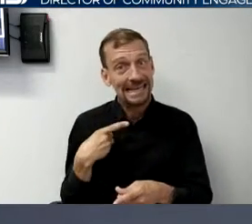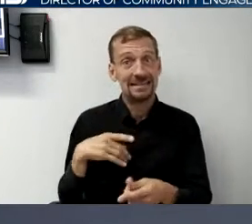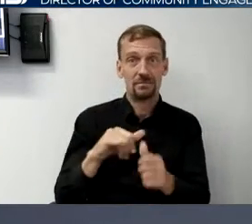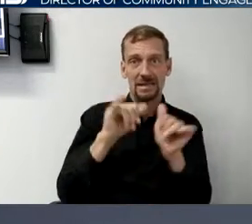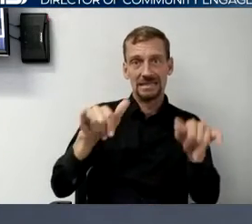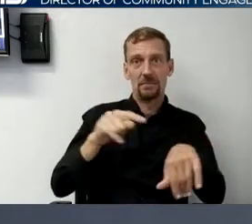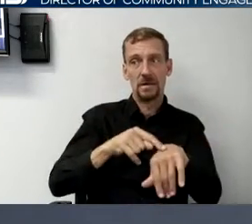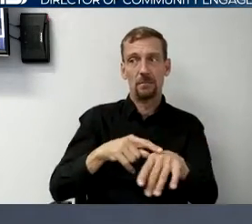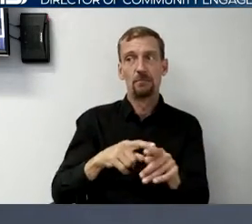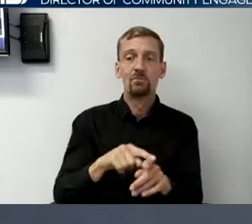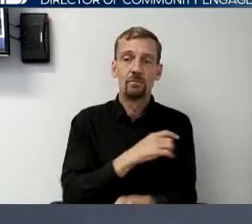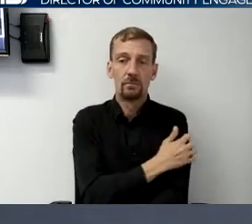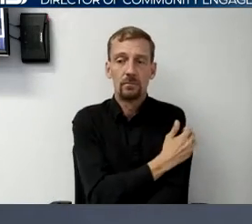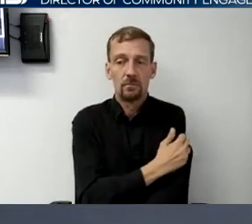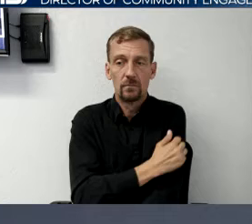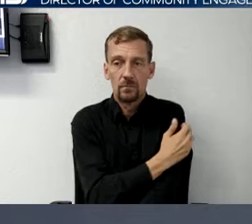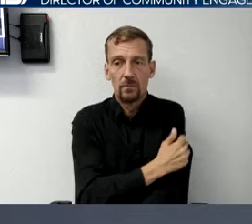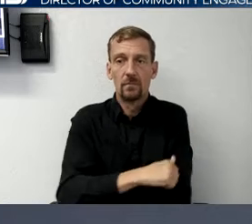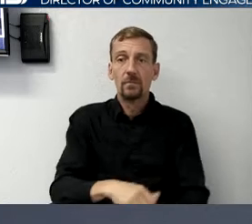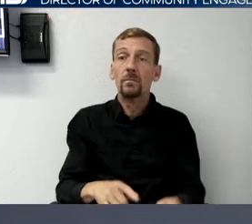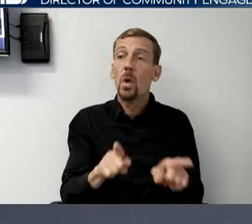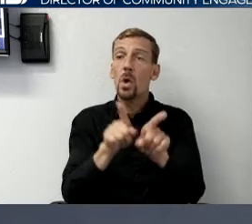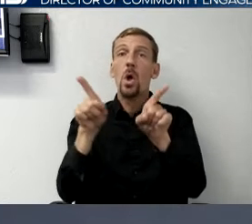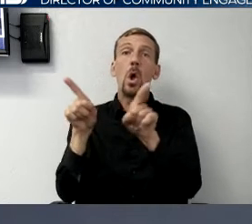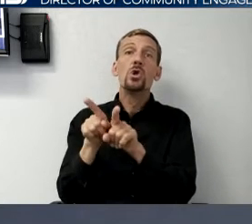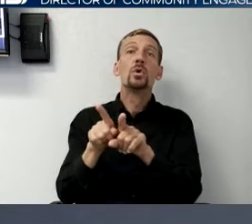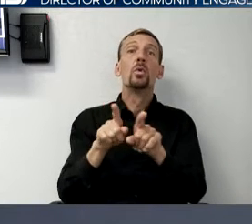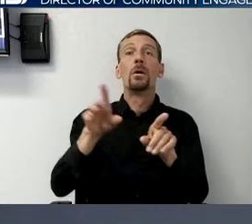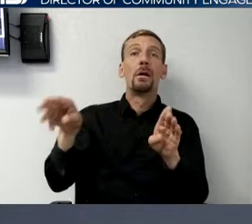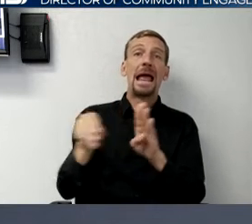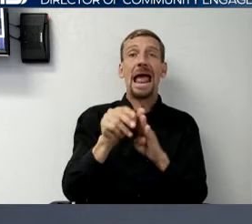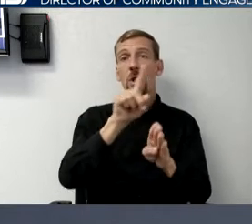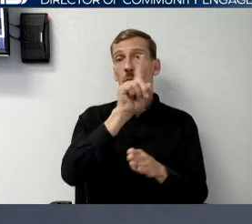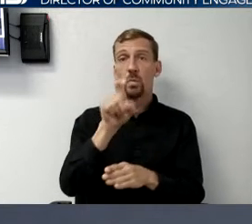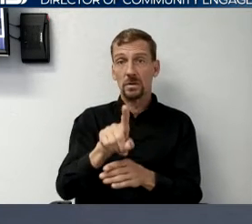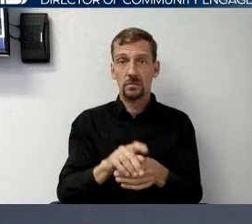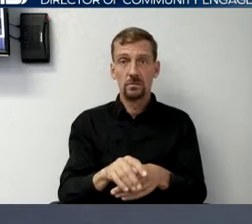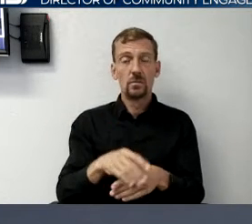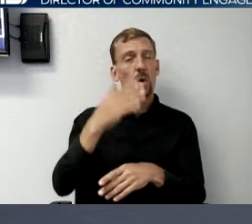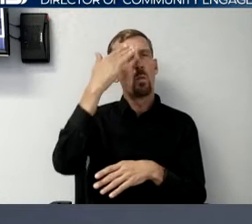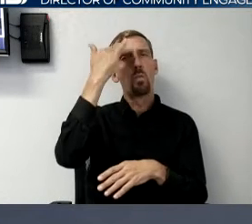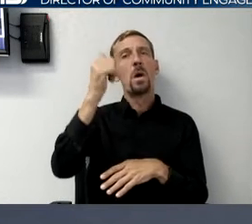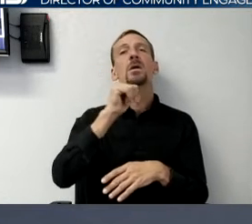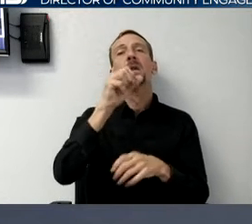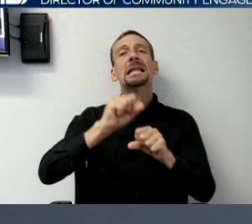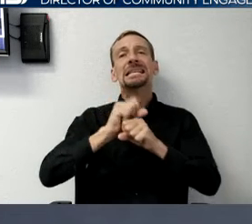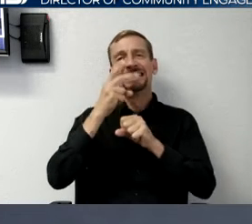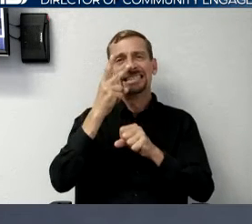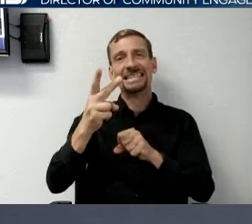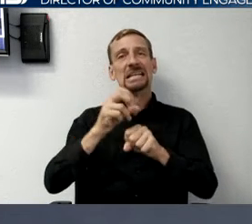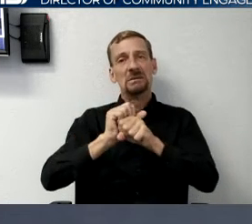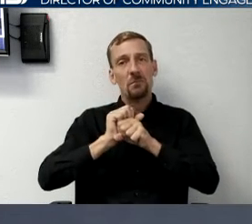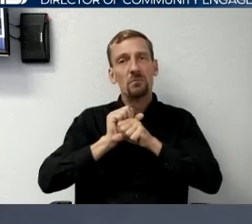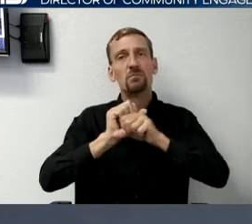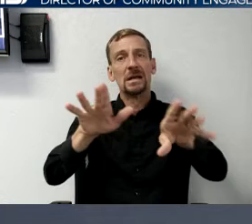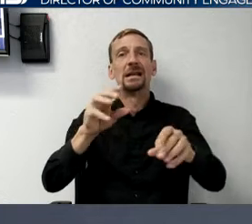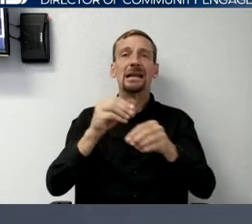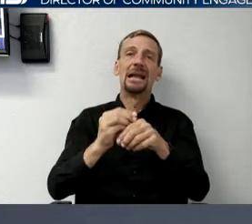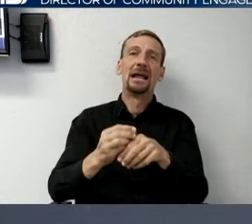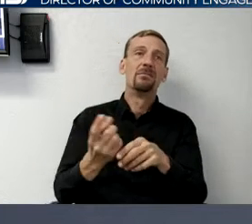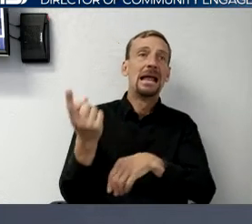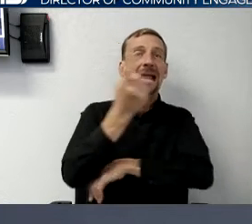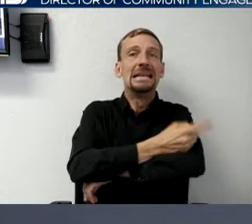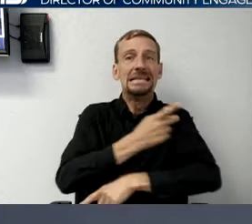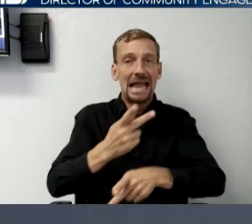Okay. On the other hand, too, Gary, the question is, why aren't we seeing spreads in our daycares